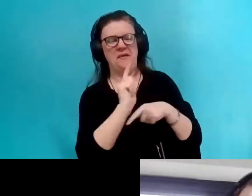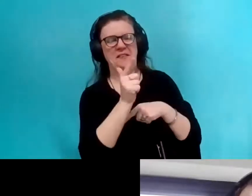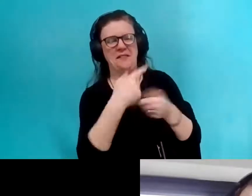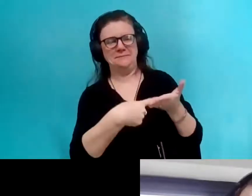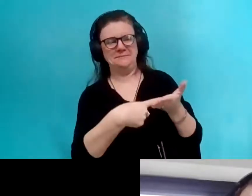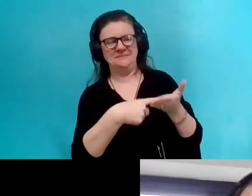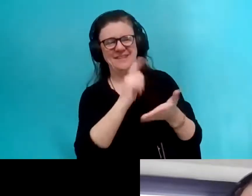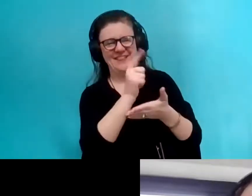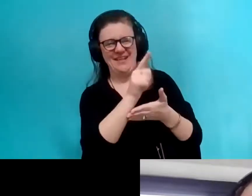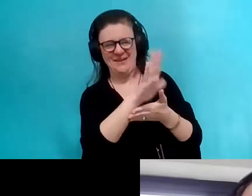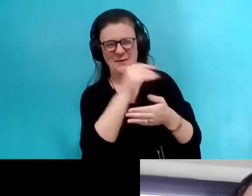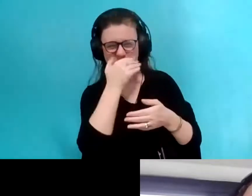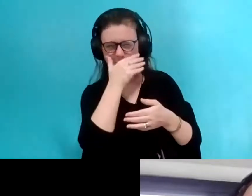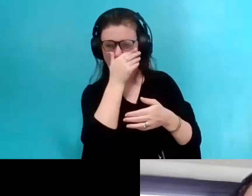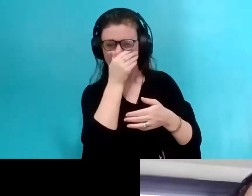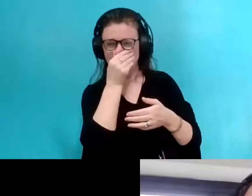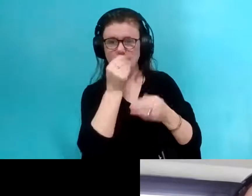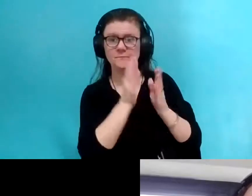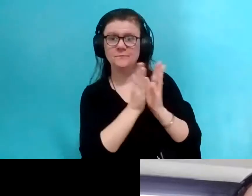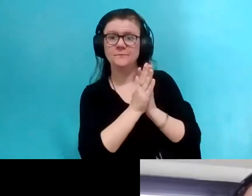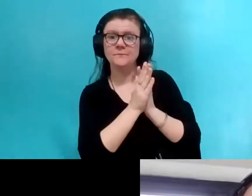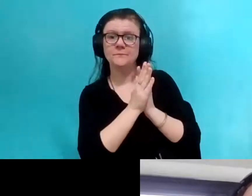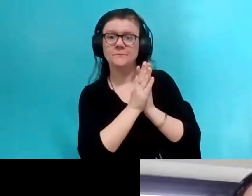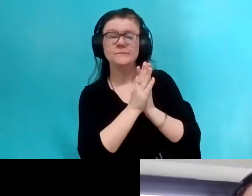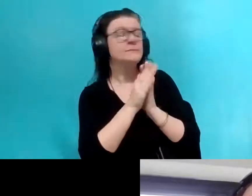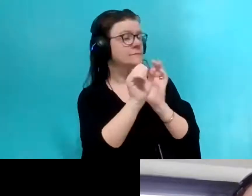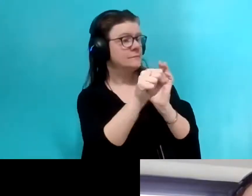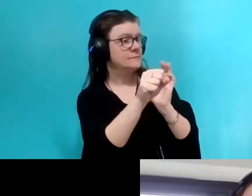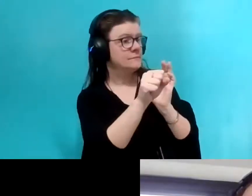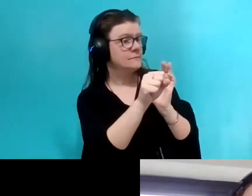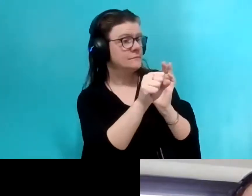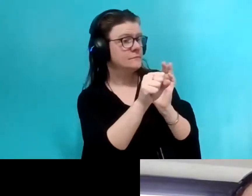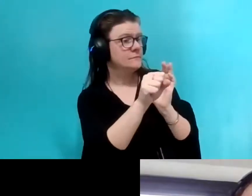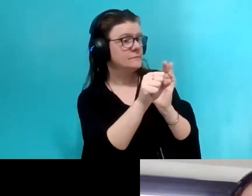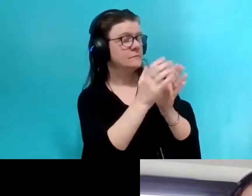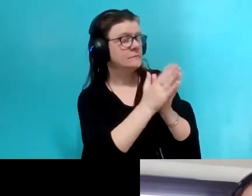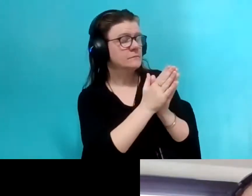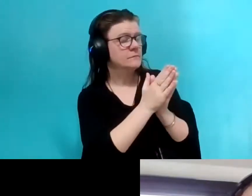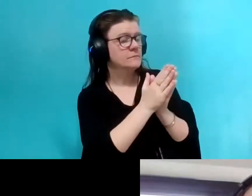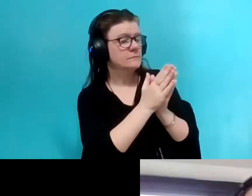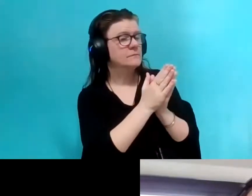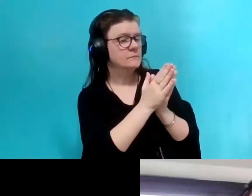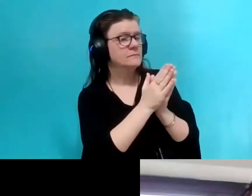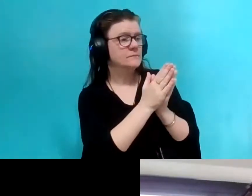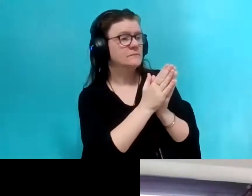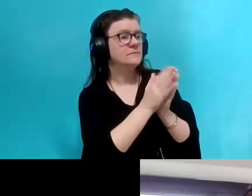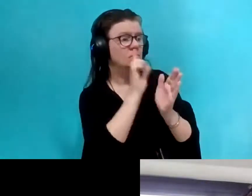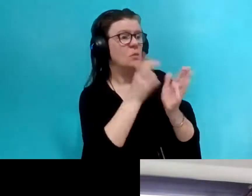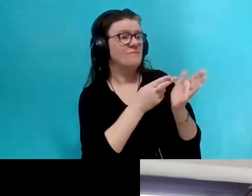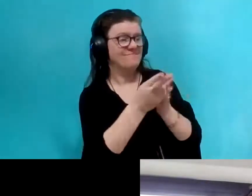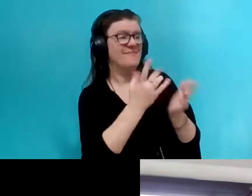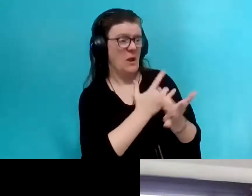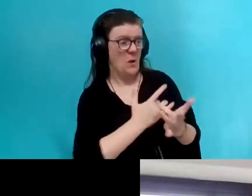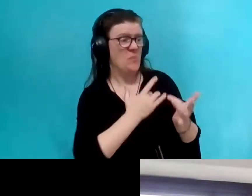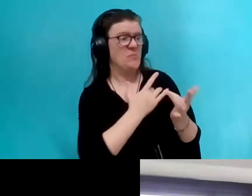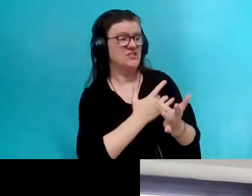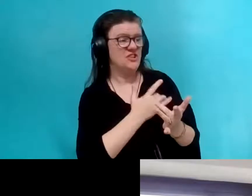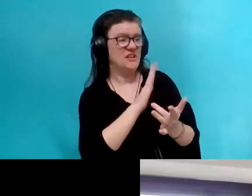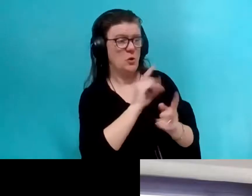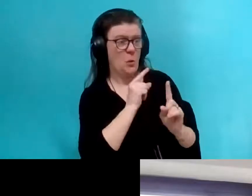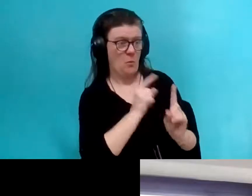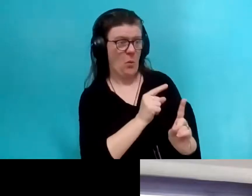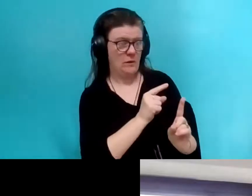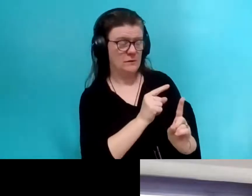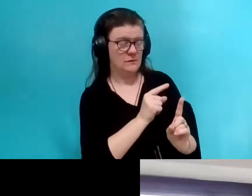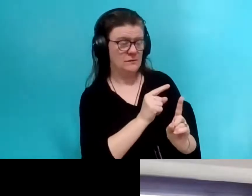about the program with you anyway. But yeah, I particularly appreciated the point you made